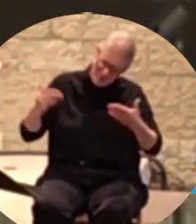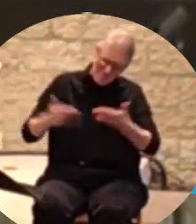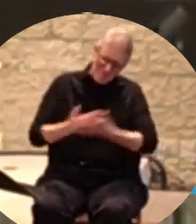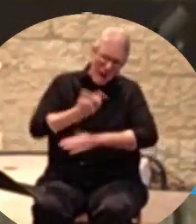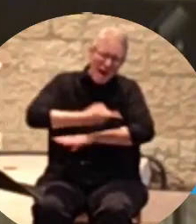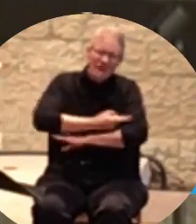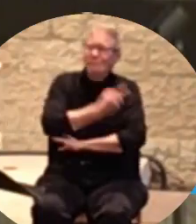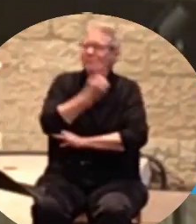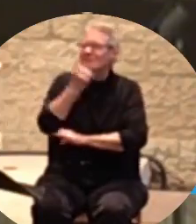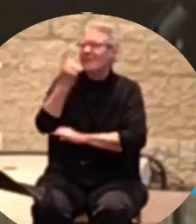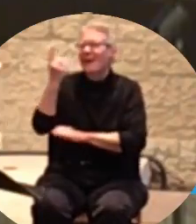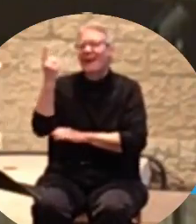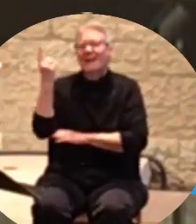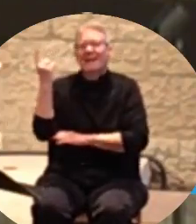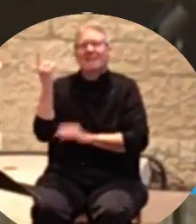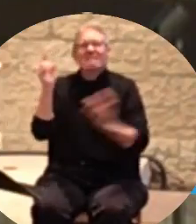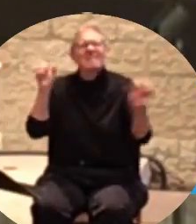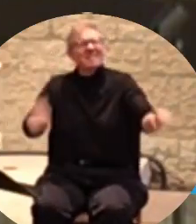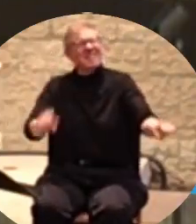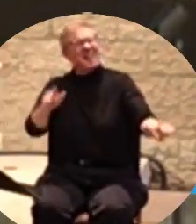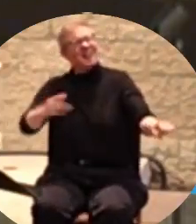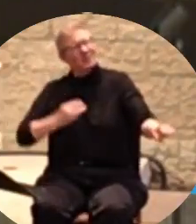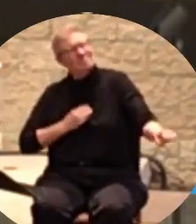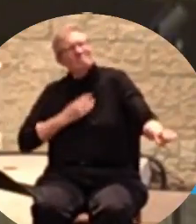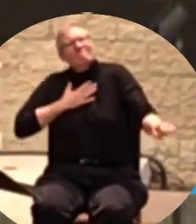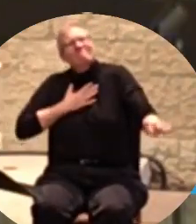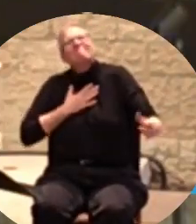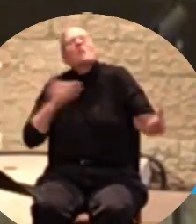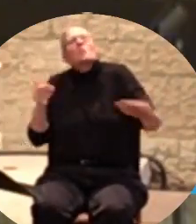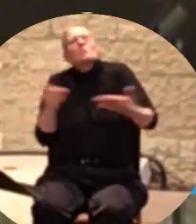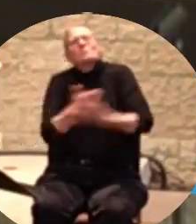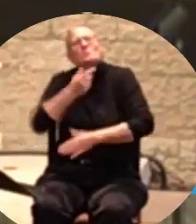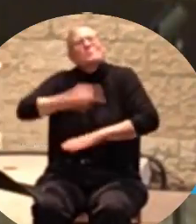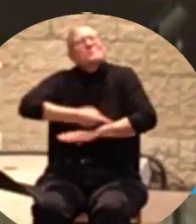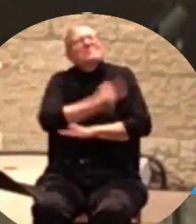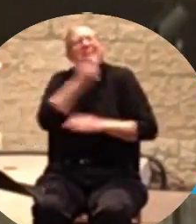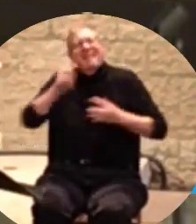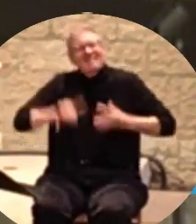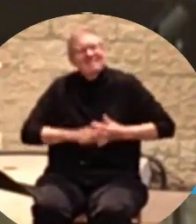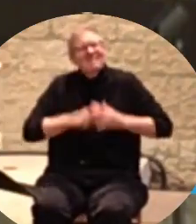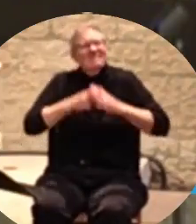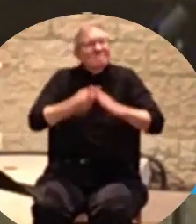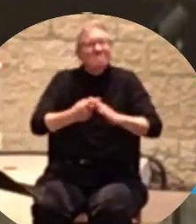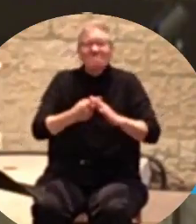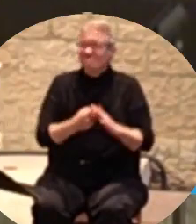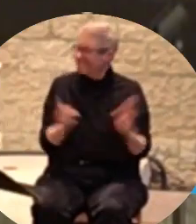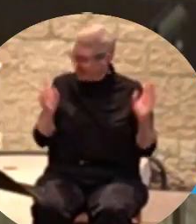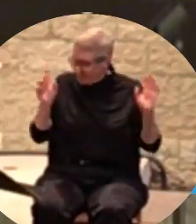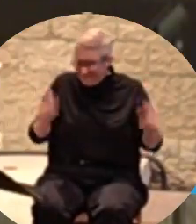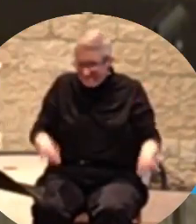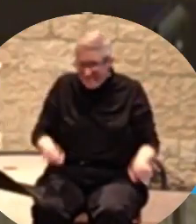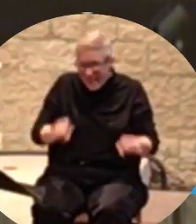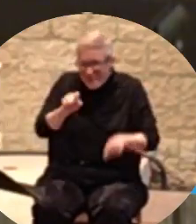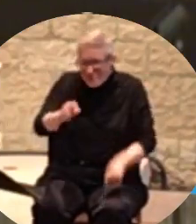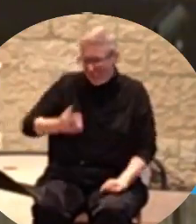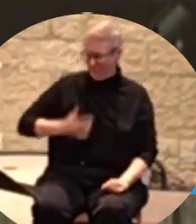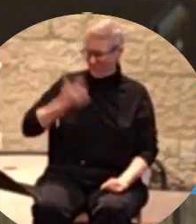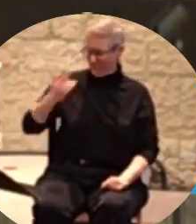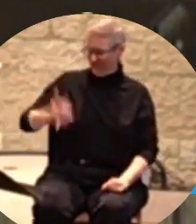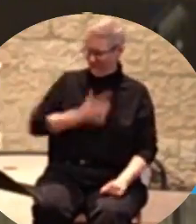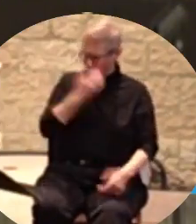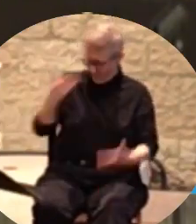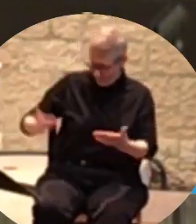a brand new day? We're not done. Can't you feel a brand new day? Can't